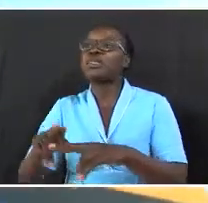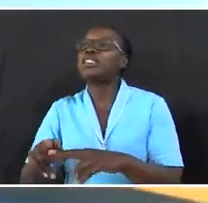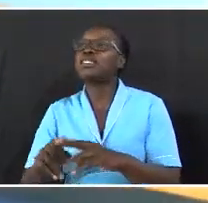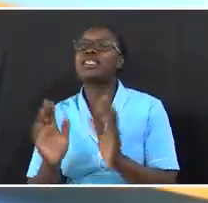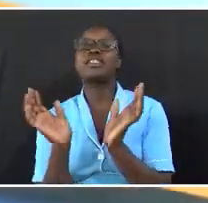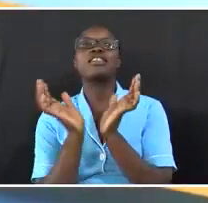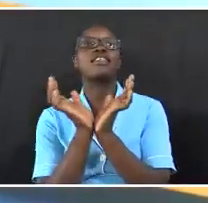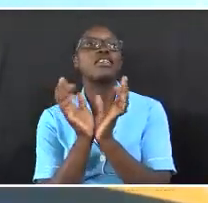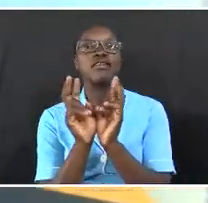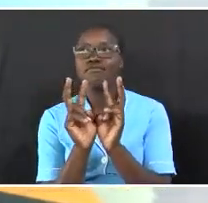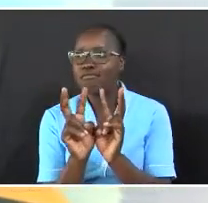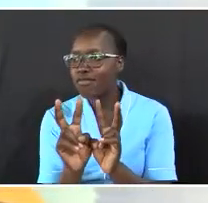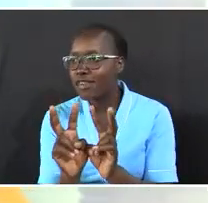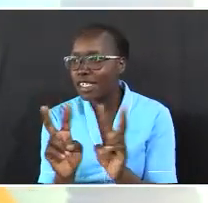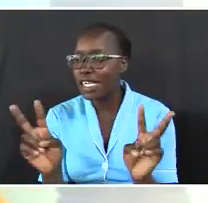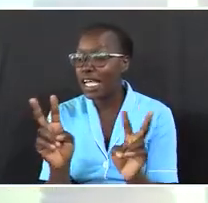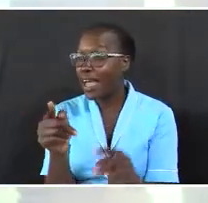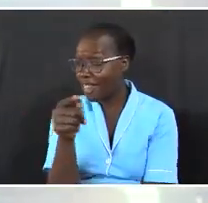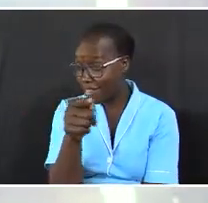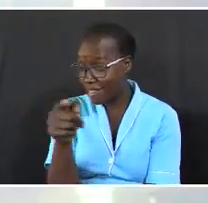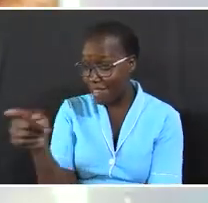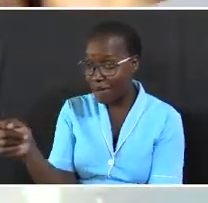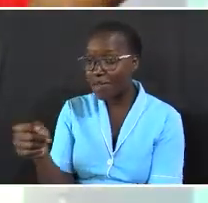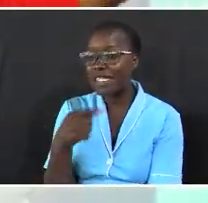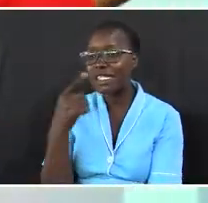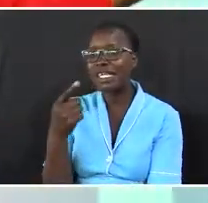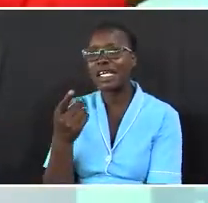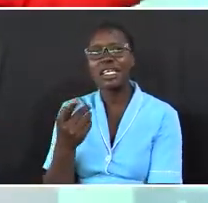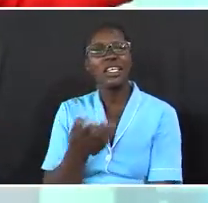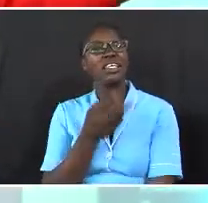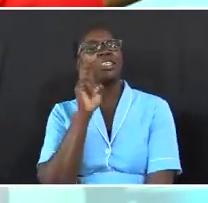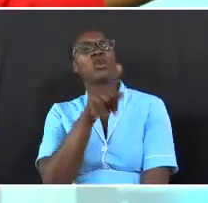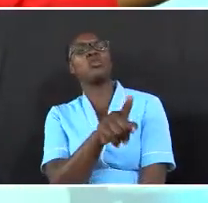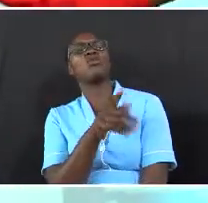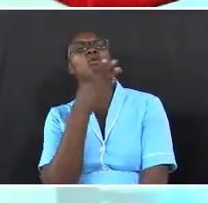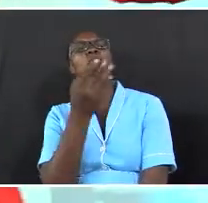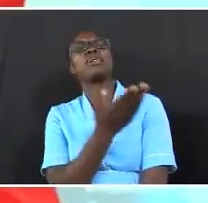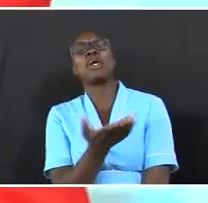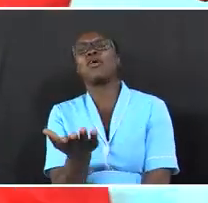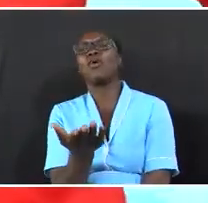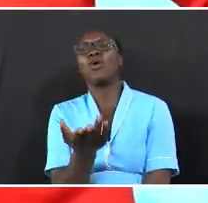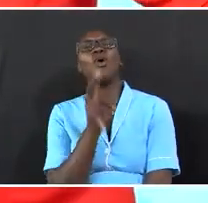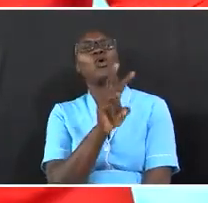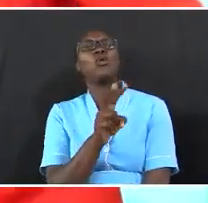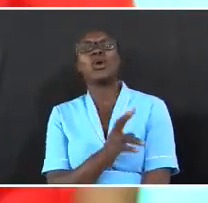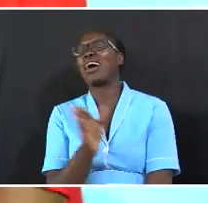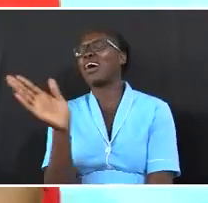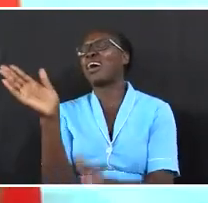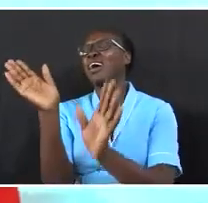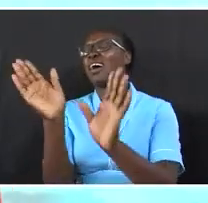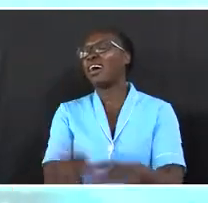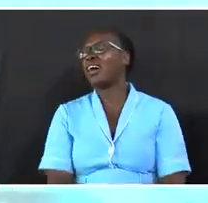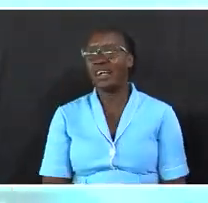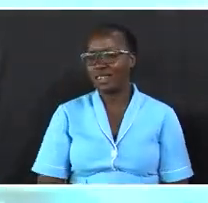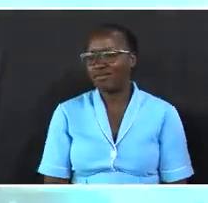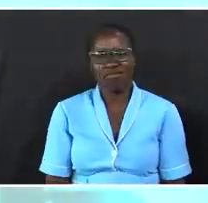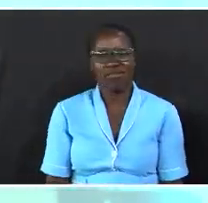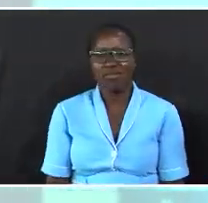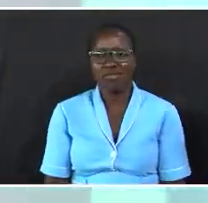stadium, they are the ones that say, look at this man now. Look at him. Ah.